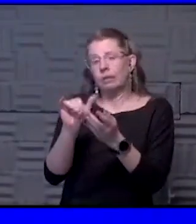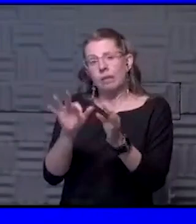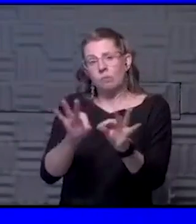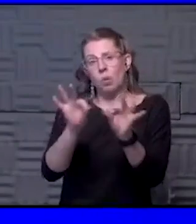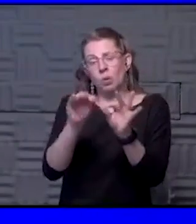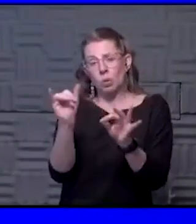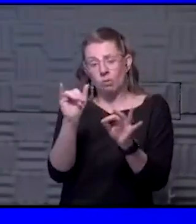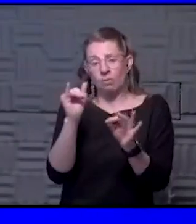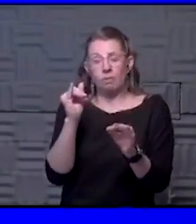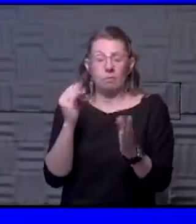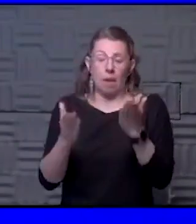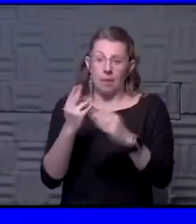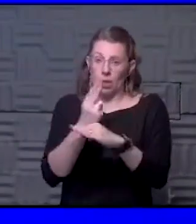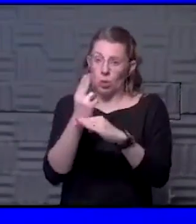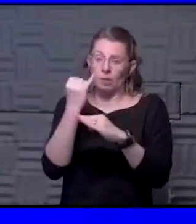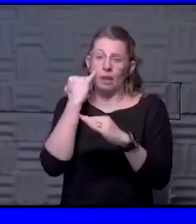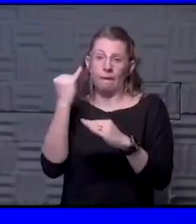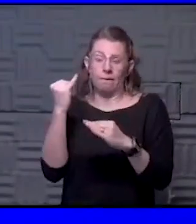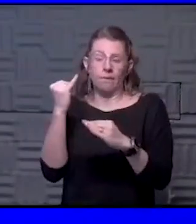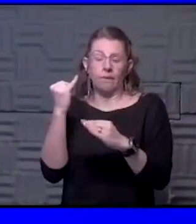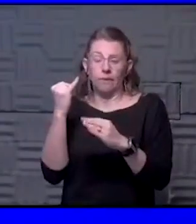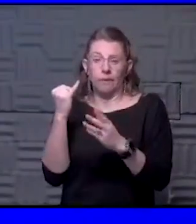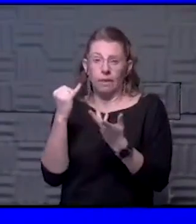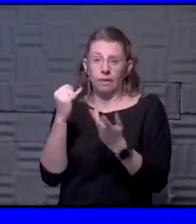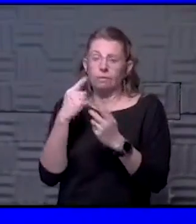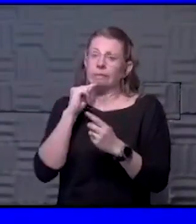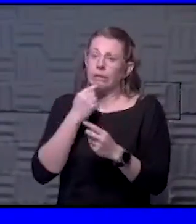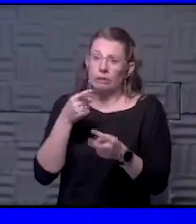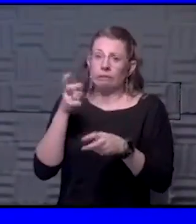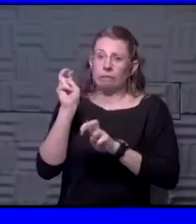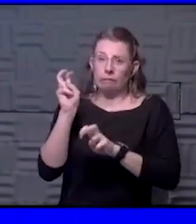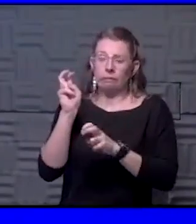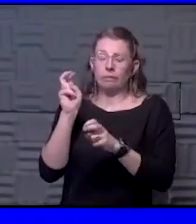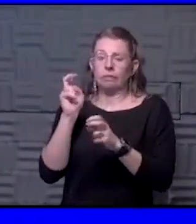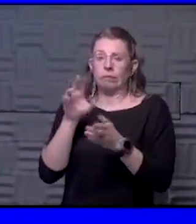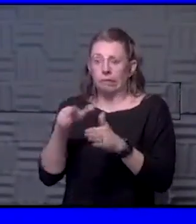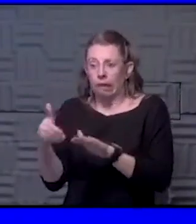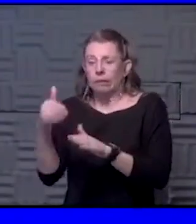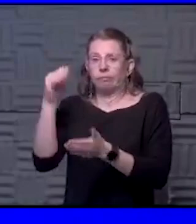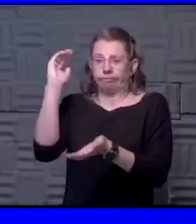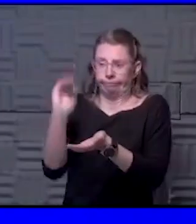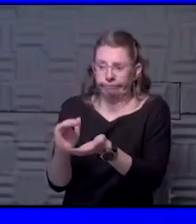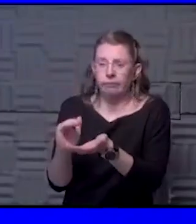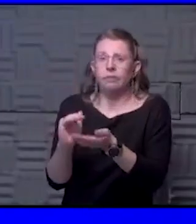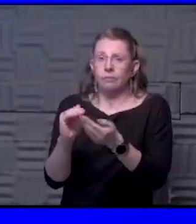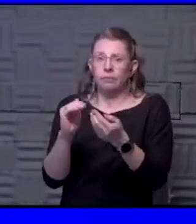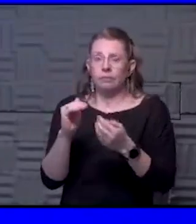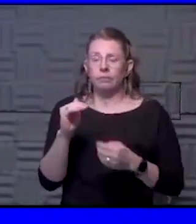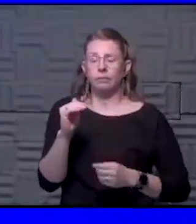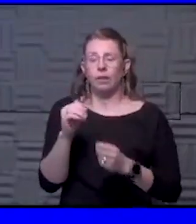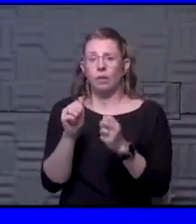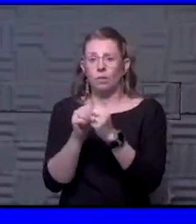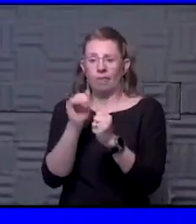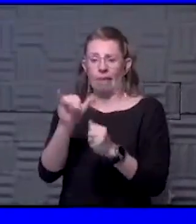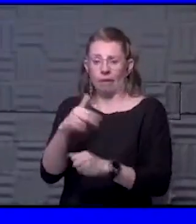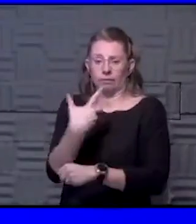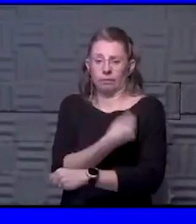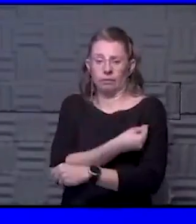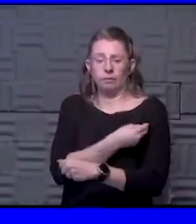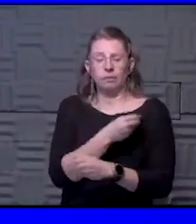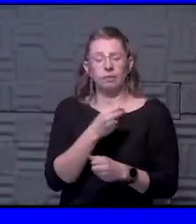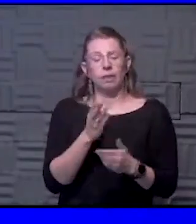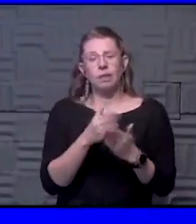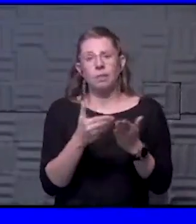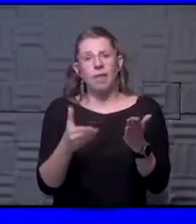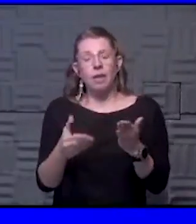able to use it if it ends up that it drops deaths. Yeah. But there's a concern there, and you know, thankfully, you